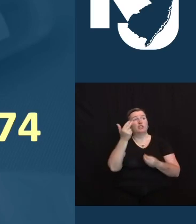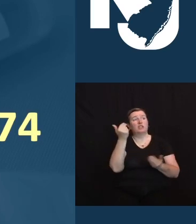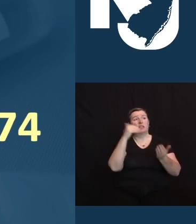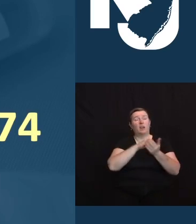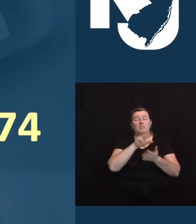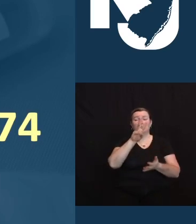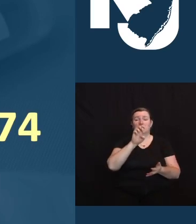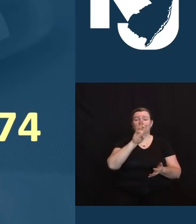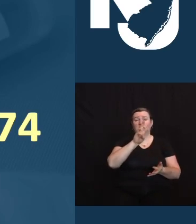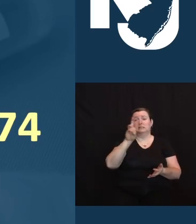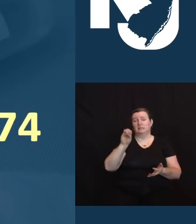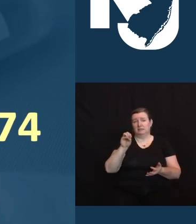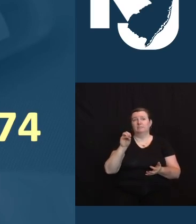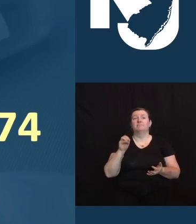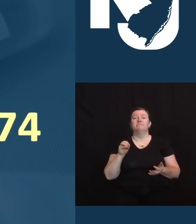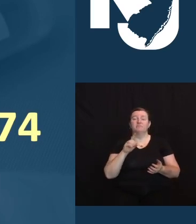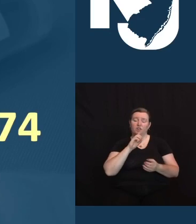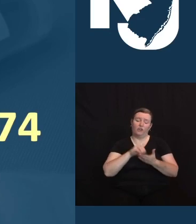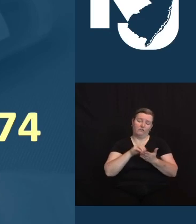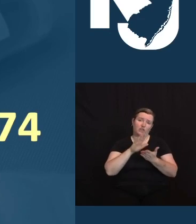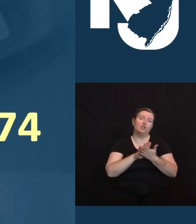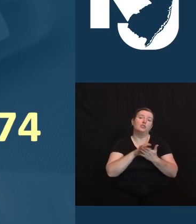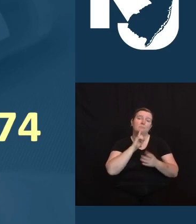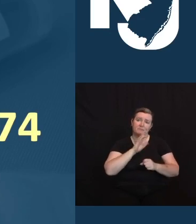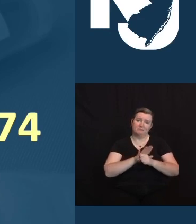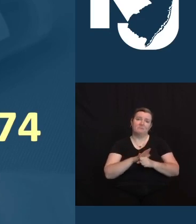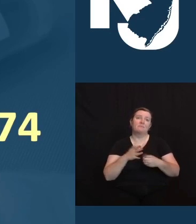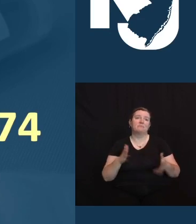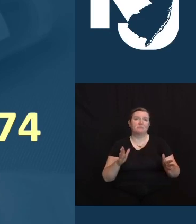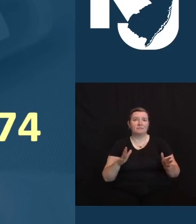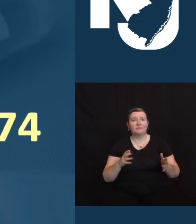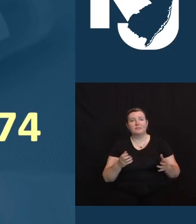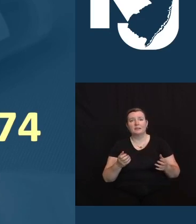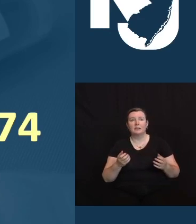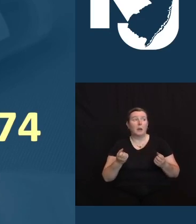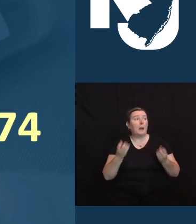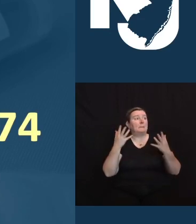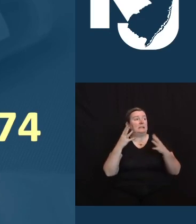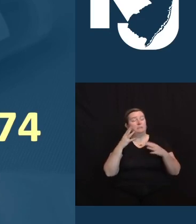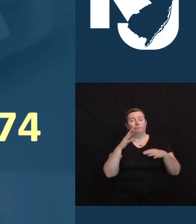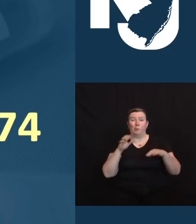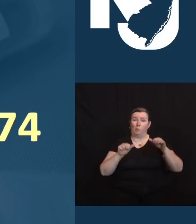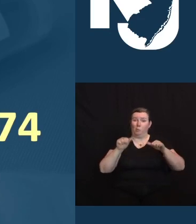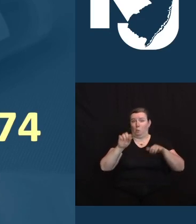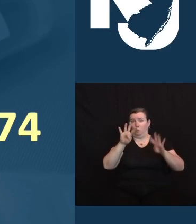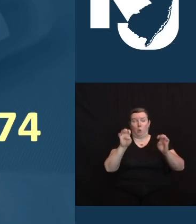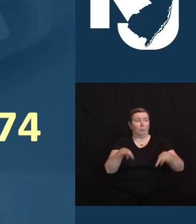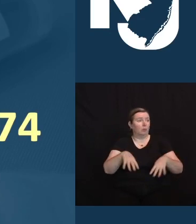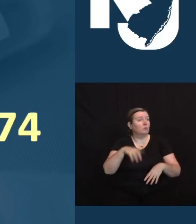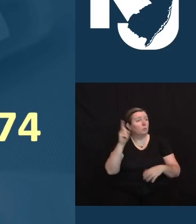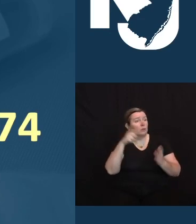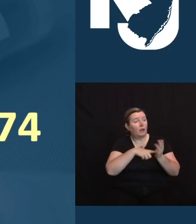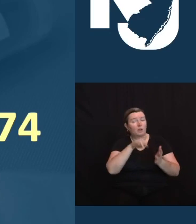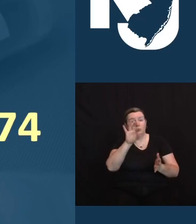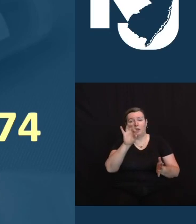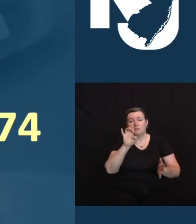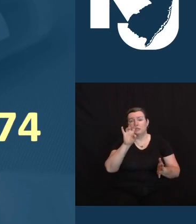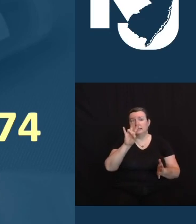13,660 confirmed losses of life. The number of probable losses due to COVID-19 has been increased slightly